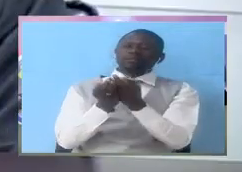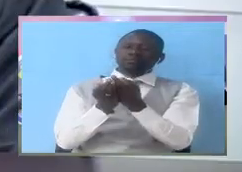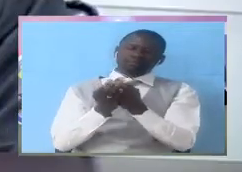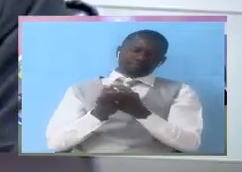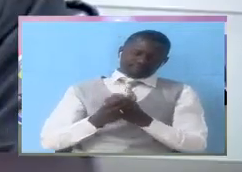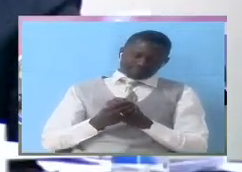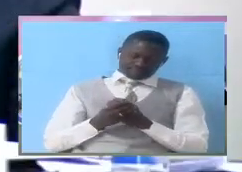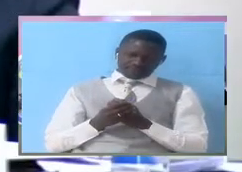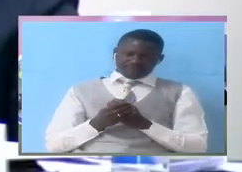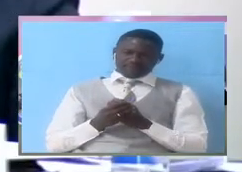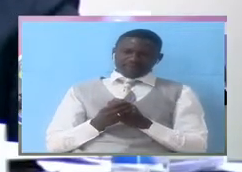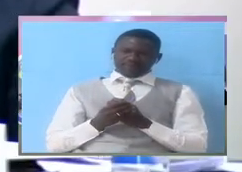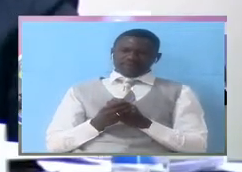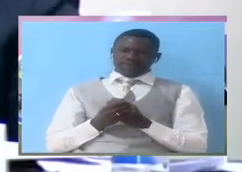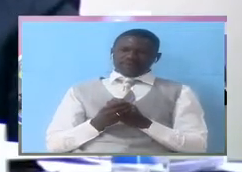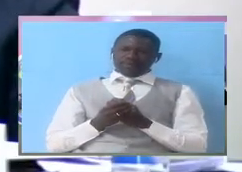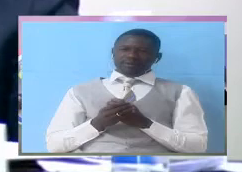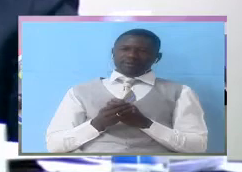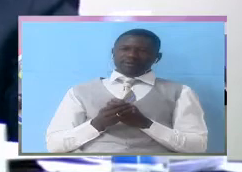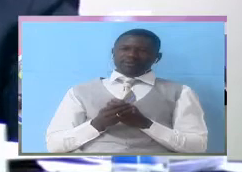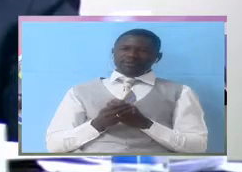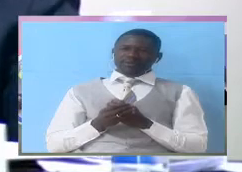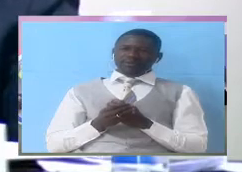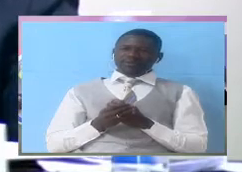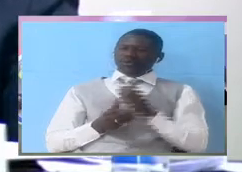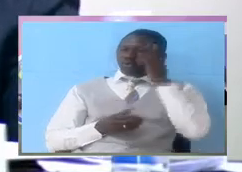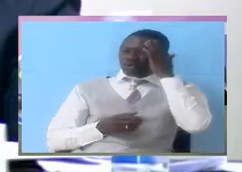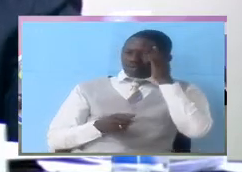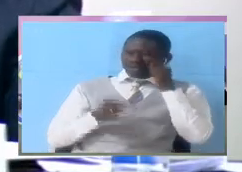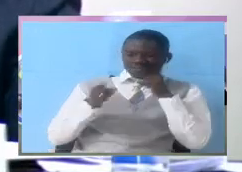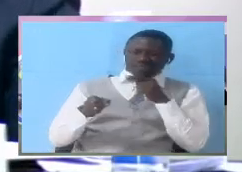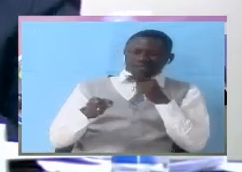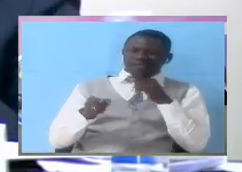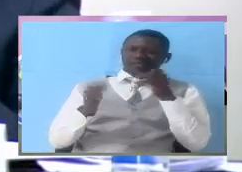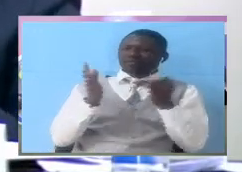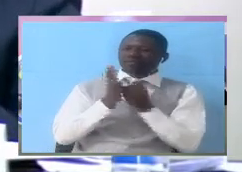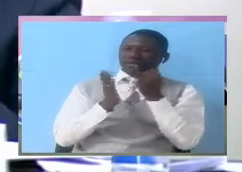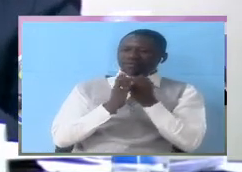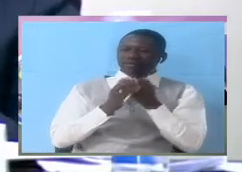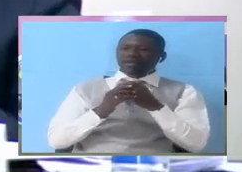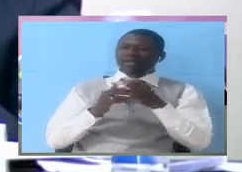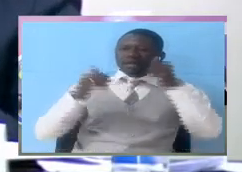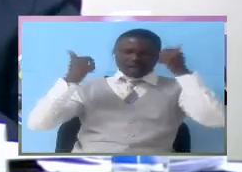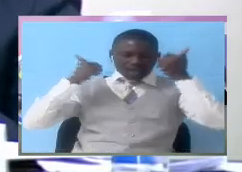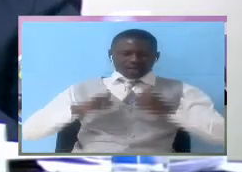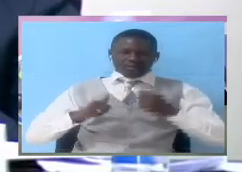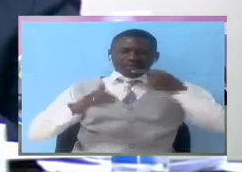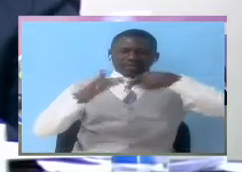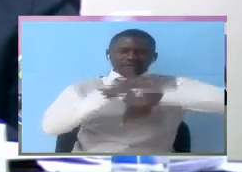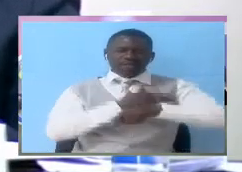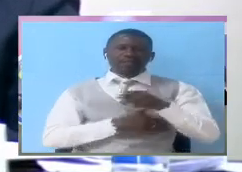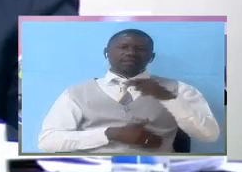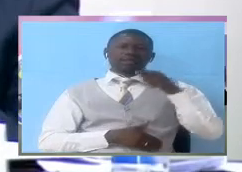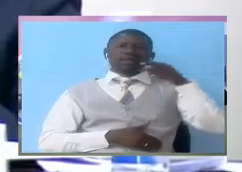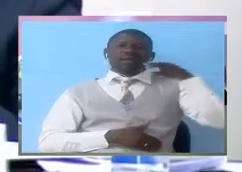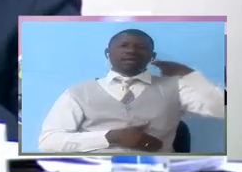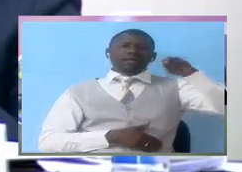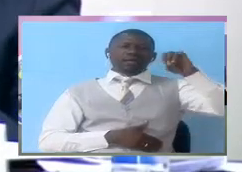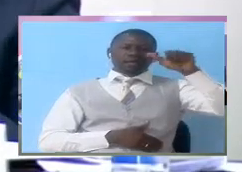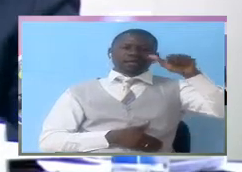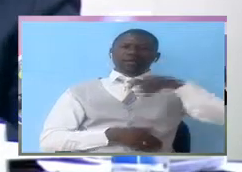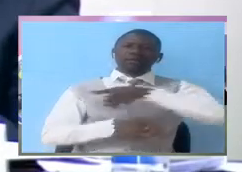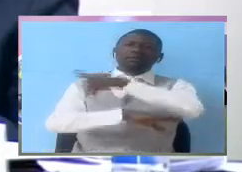Considering that this investigation was being conducted in the within the NIA premises, and